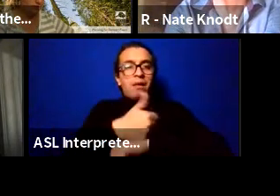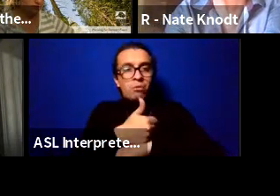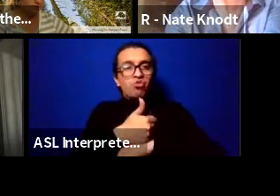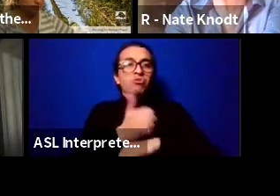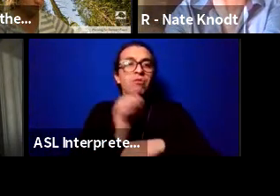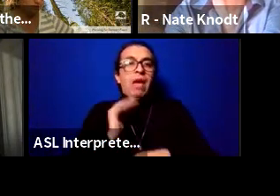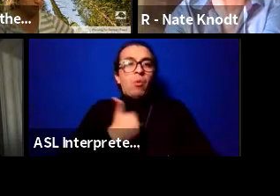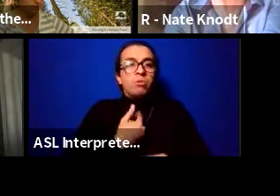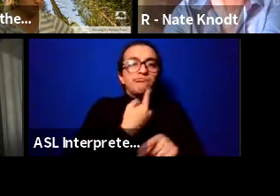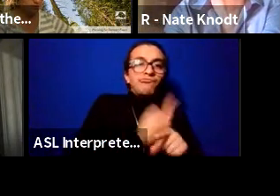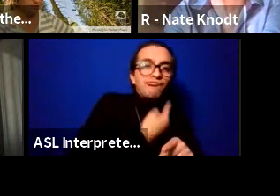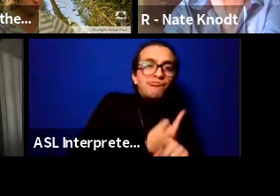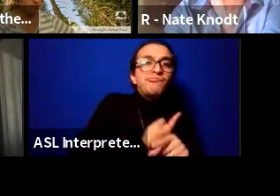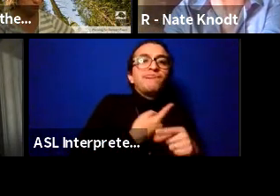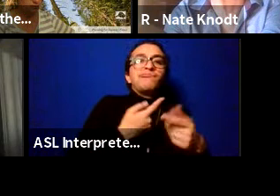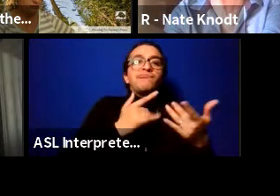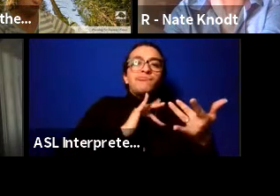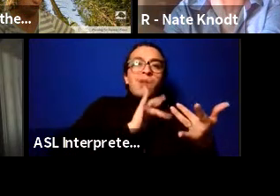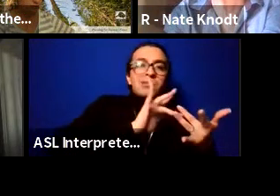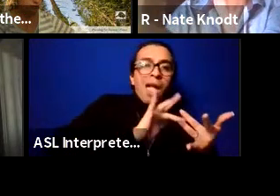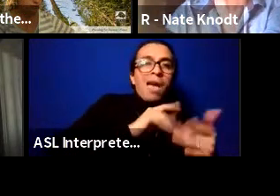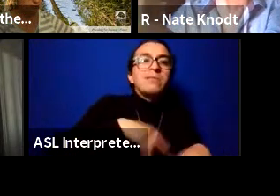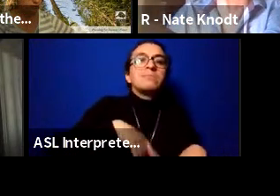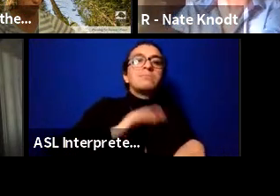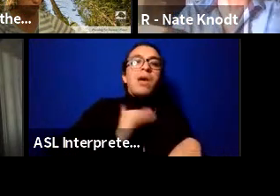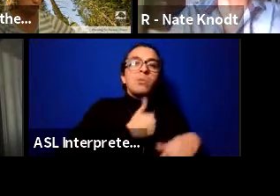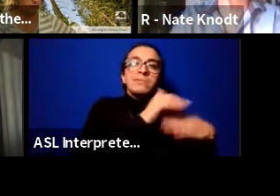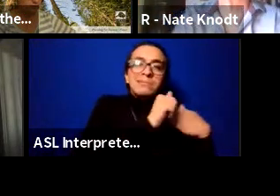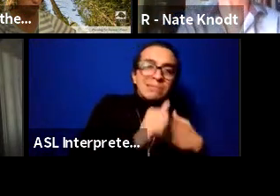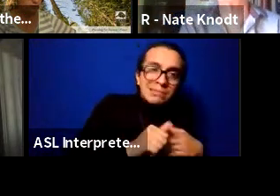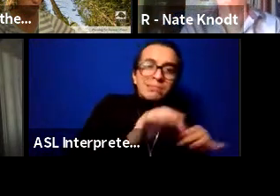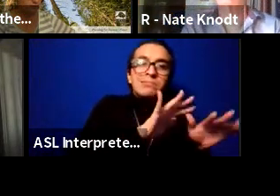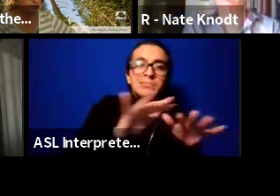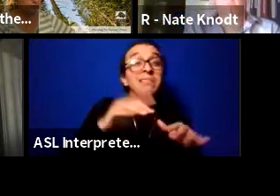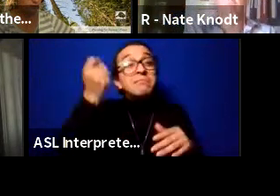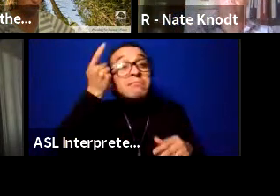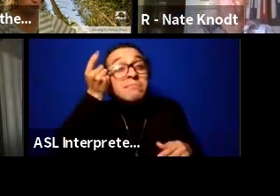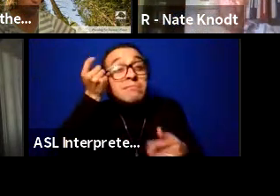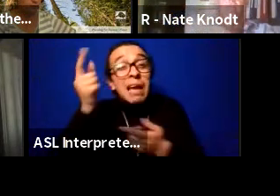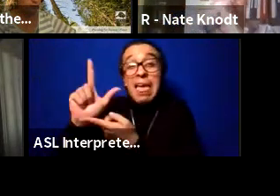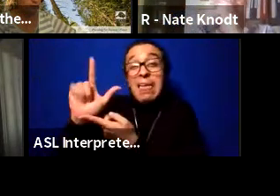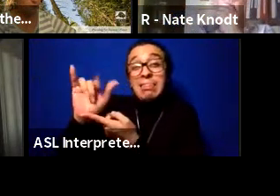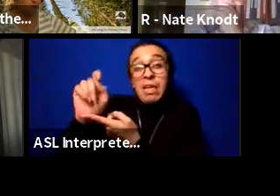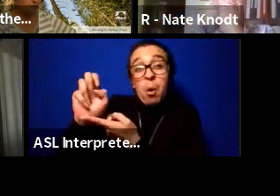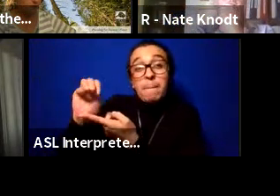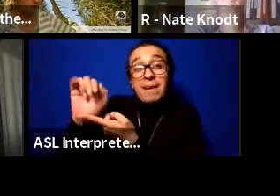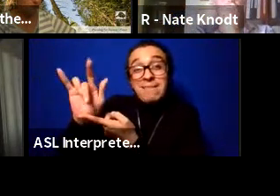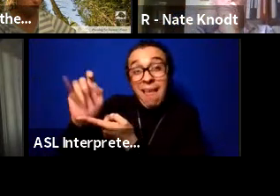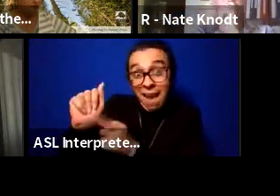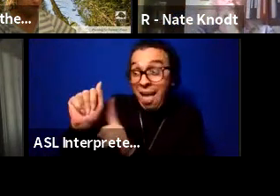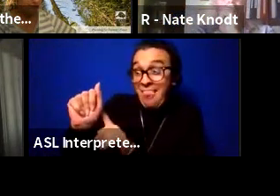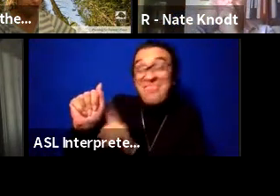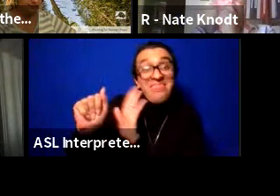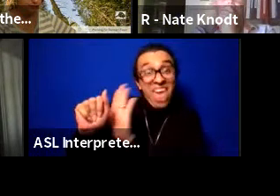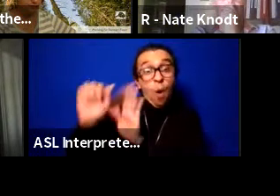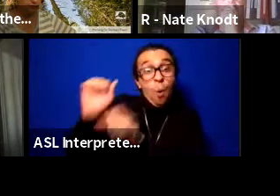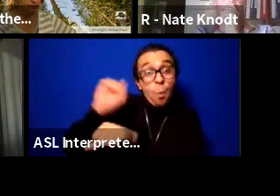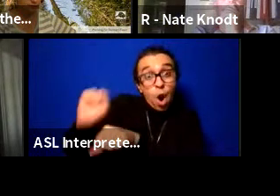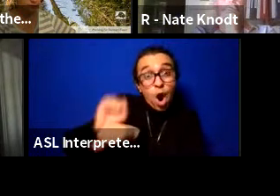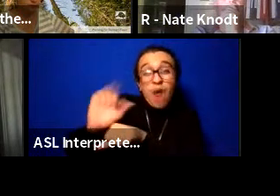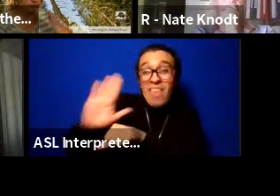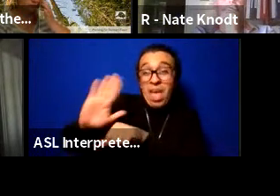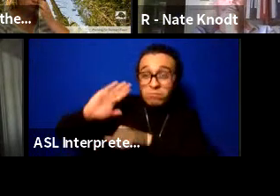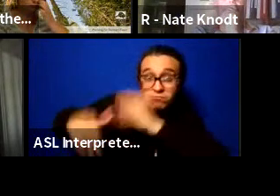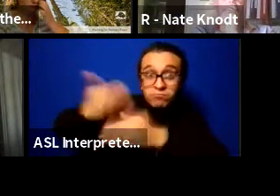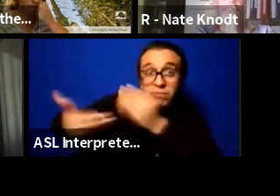because I think there's going to be a spectrum. Little Manila, the type of work they do and the way that subcommittee was run was so great.